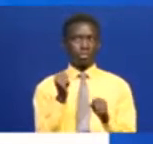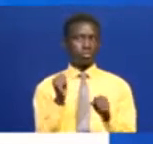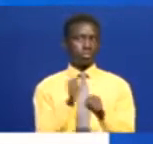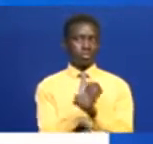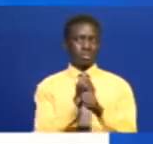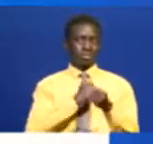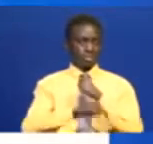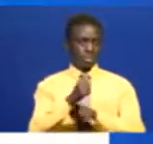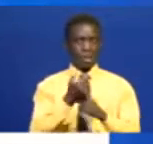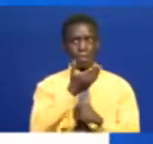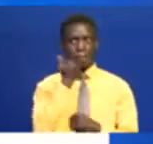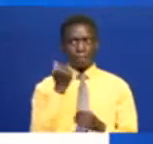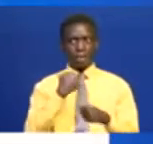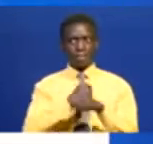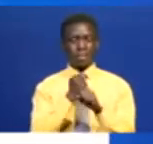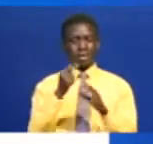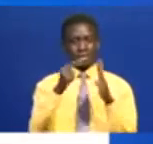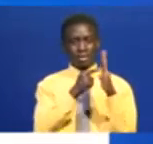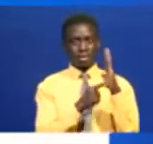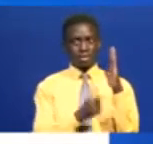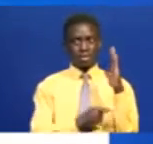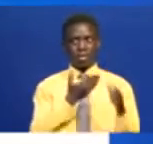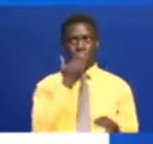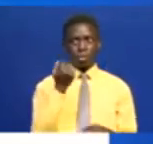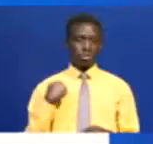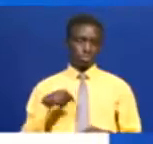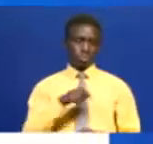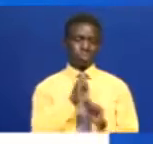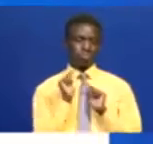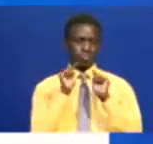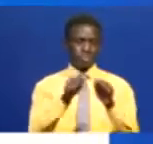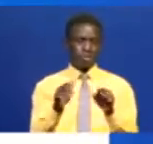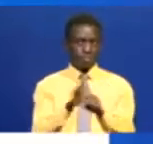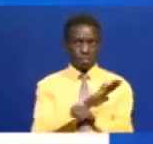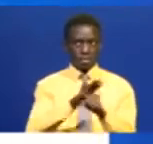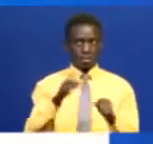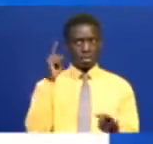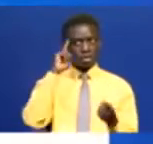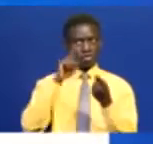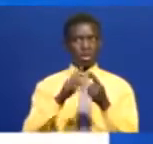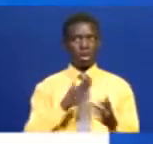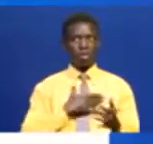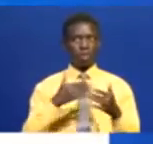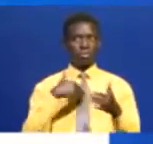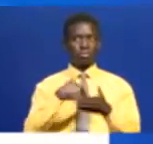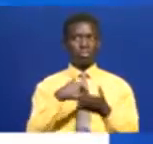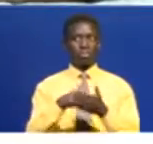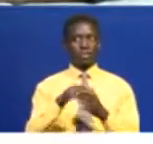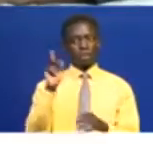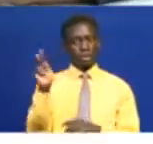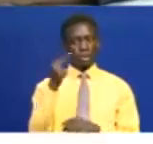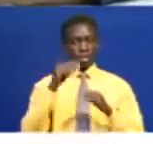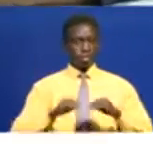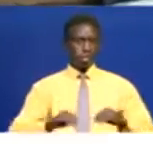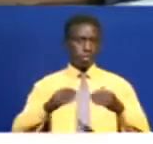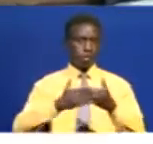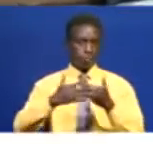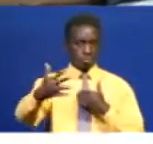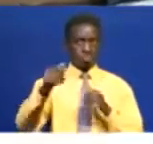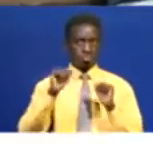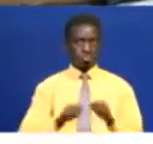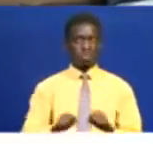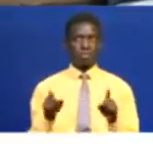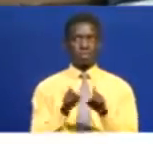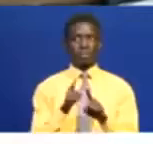kuifanya ligi kuwa bora, sisi tutakwenda kujazia pale ili basi mpira wetu wa Kenya uweze kusonga mbele. FKF President